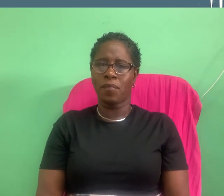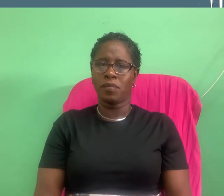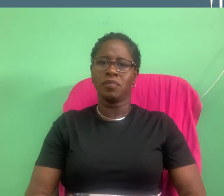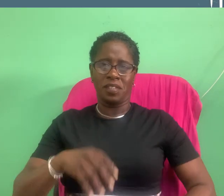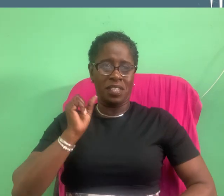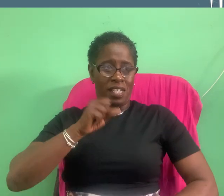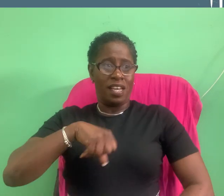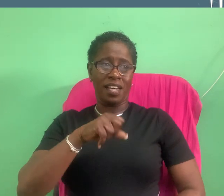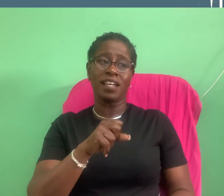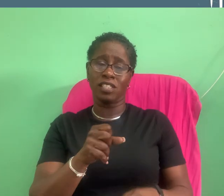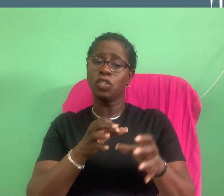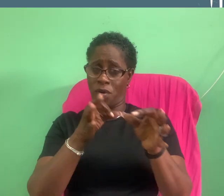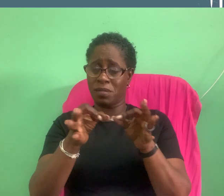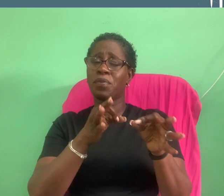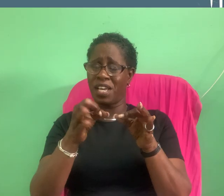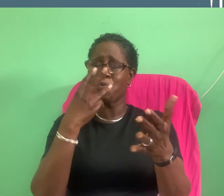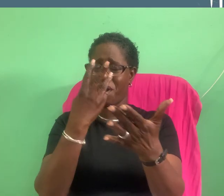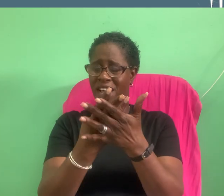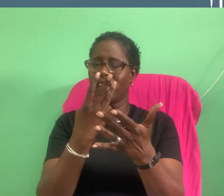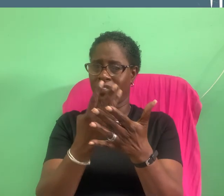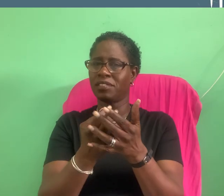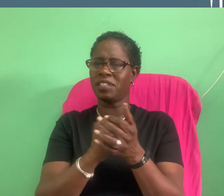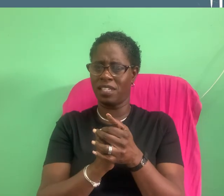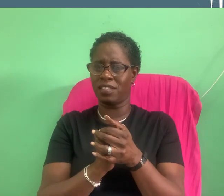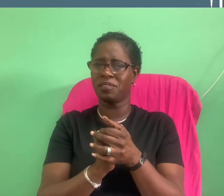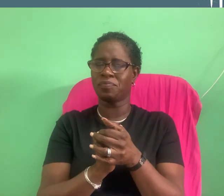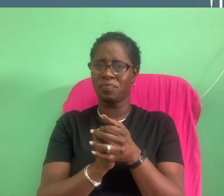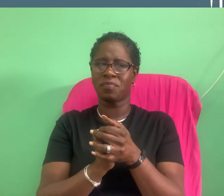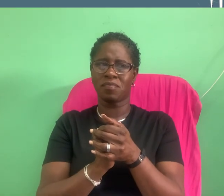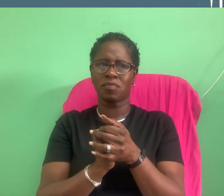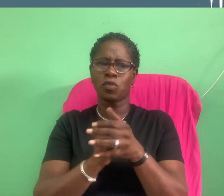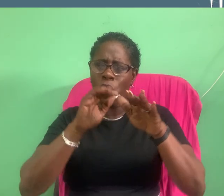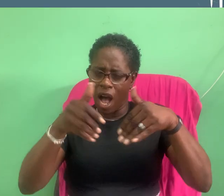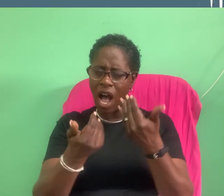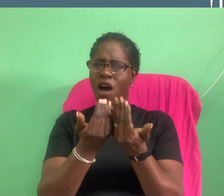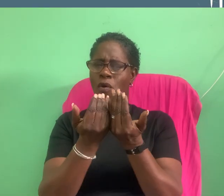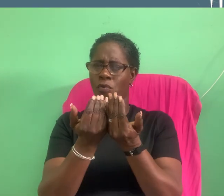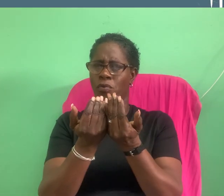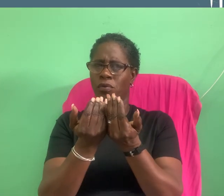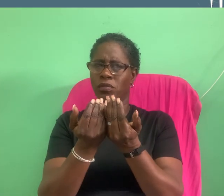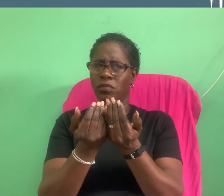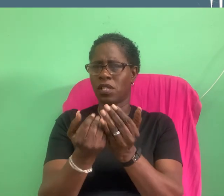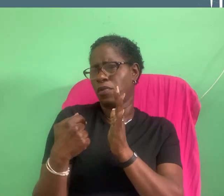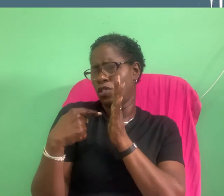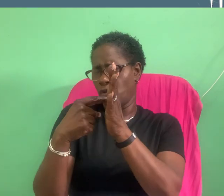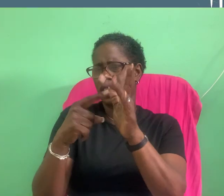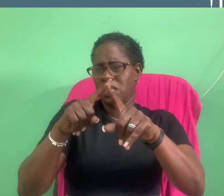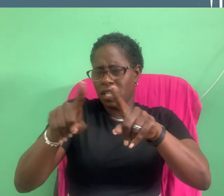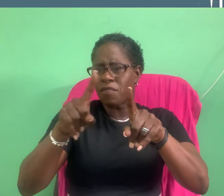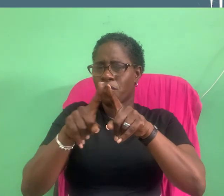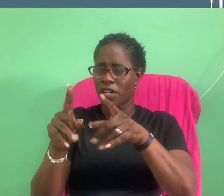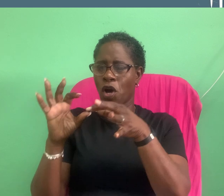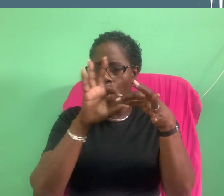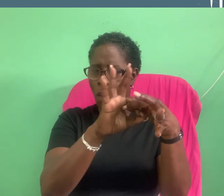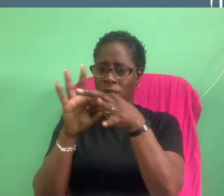Yeah, I think you did a great job in covering those things and the complexity and the layers and both how they may present with the different combination